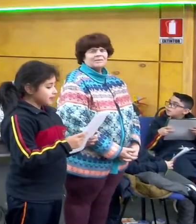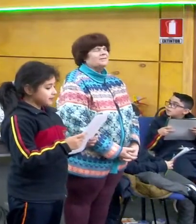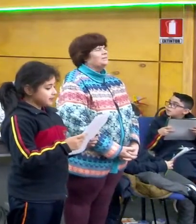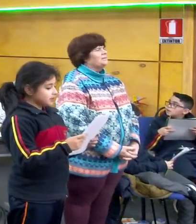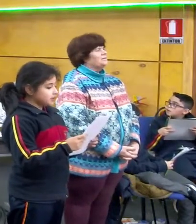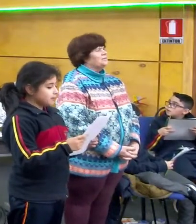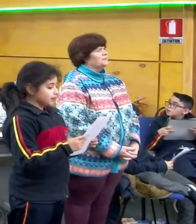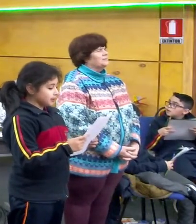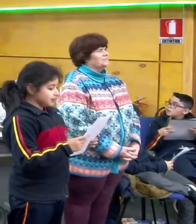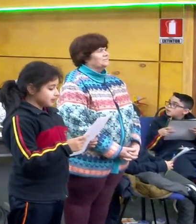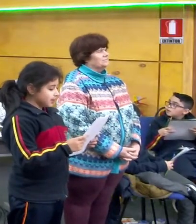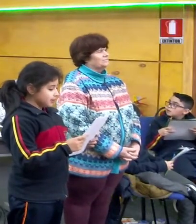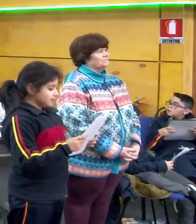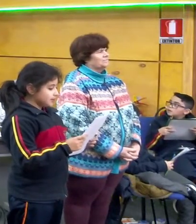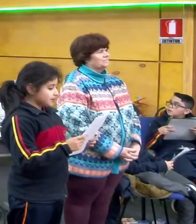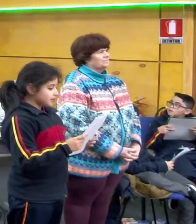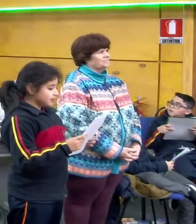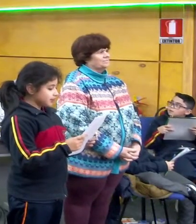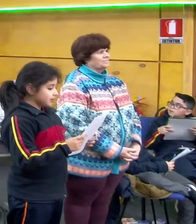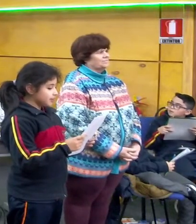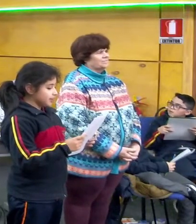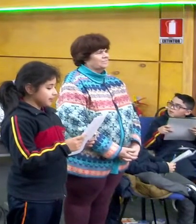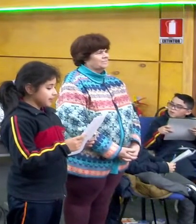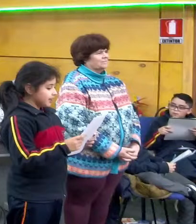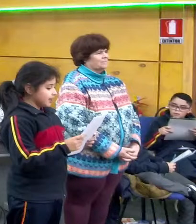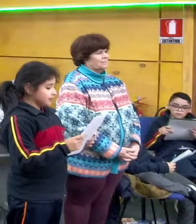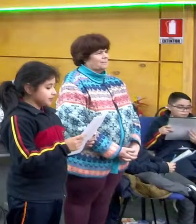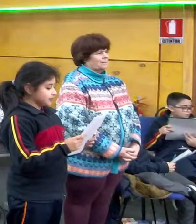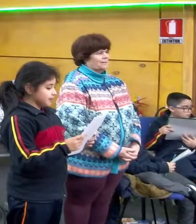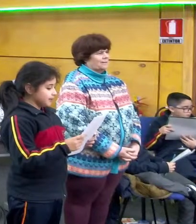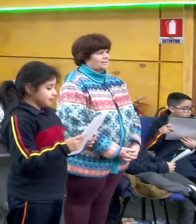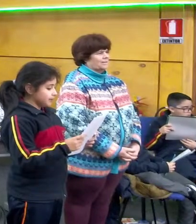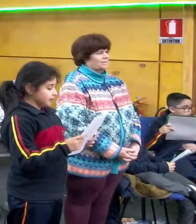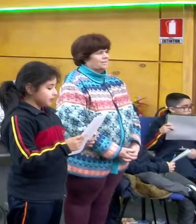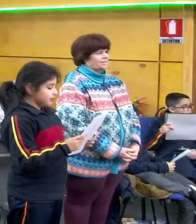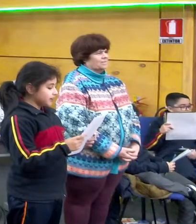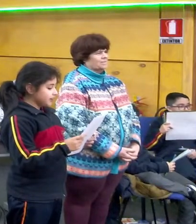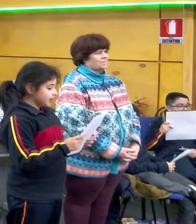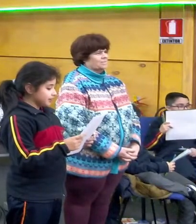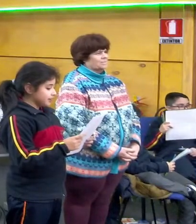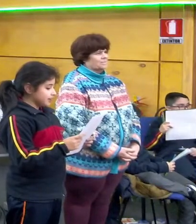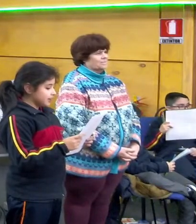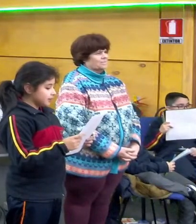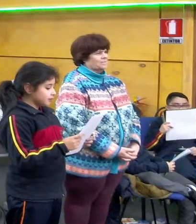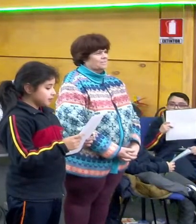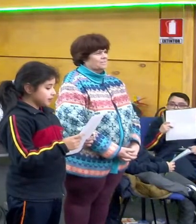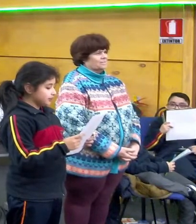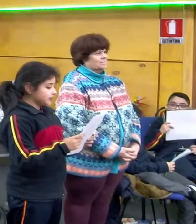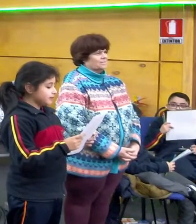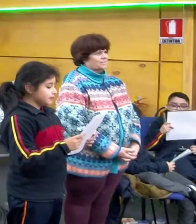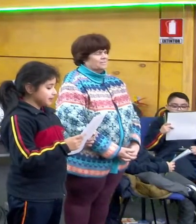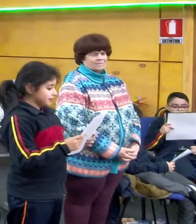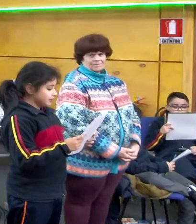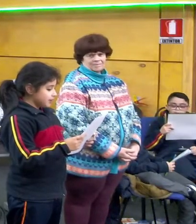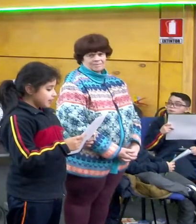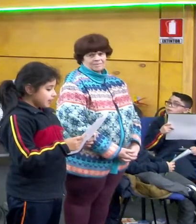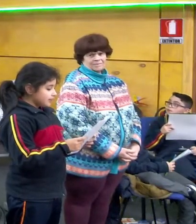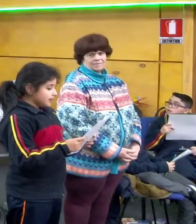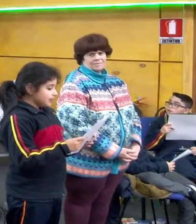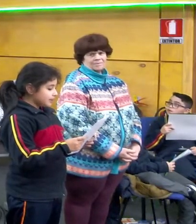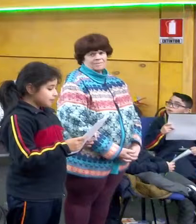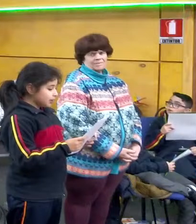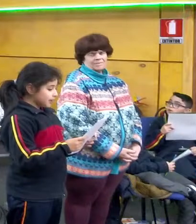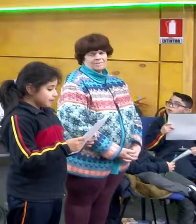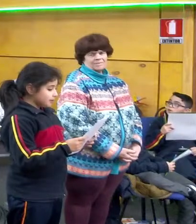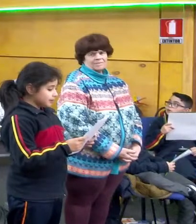a poem in your pocket and a picture in your hair, and you never feel lonely at night where you need bed.